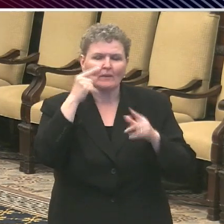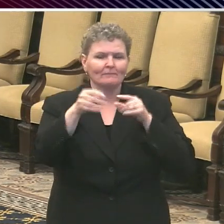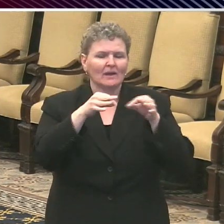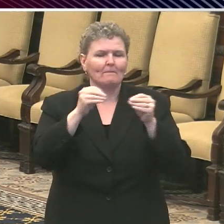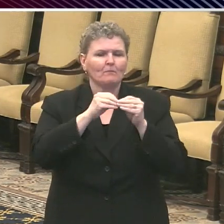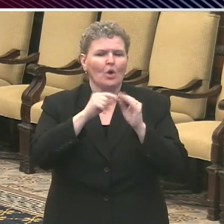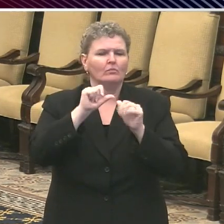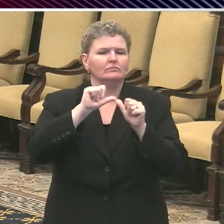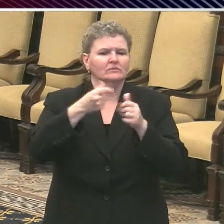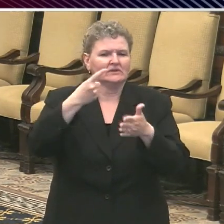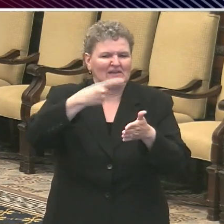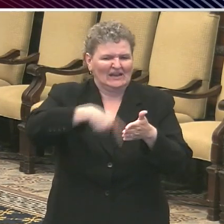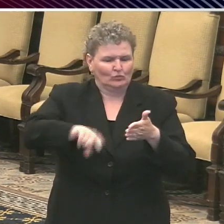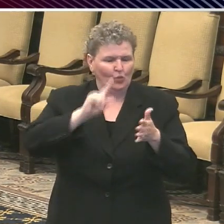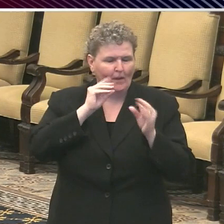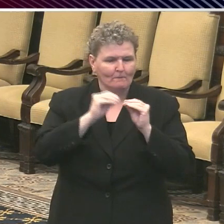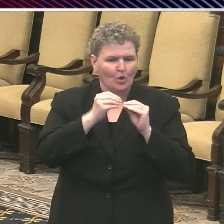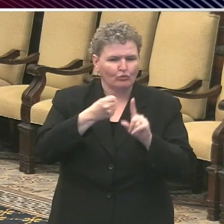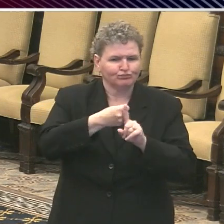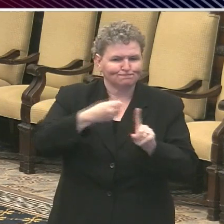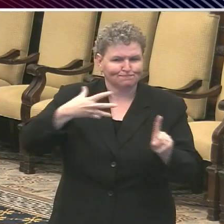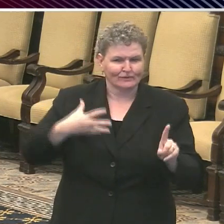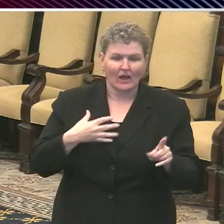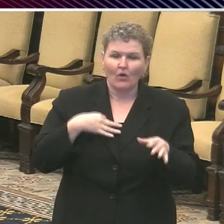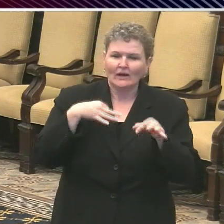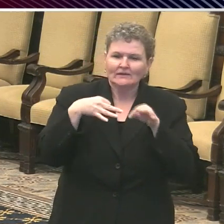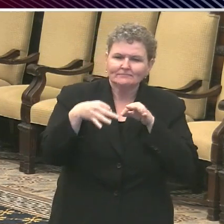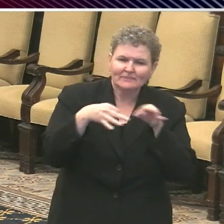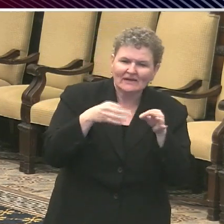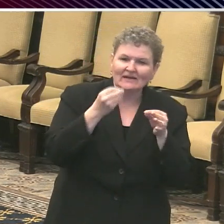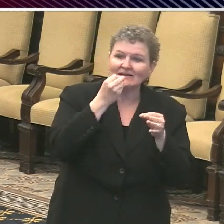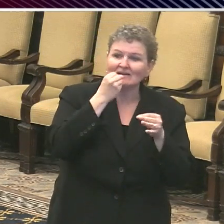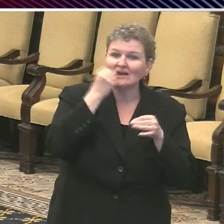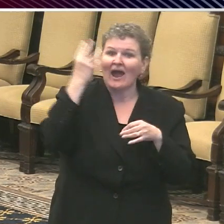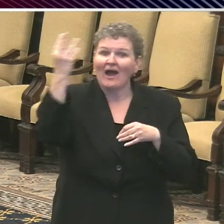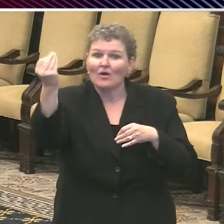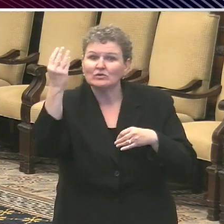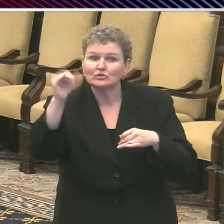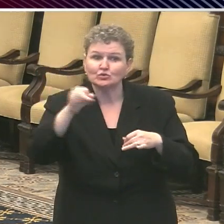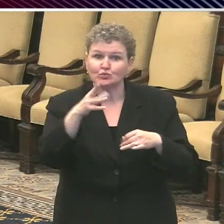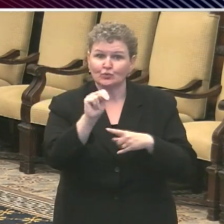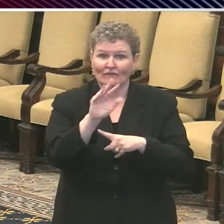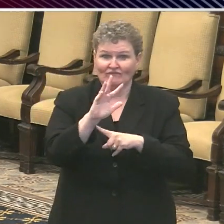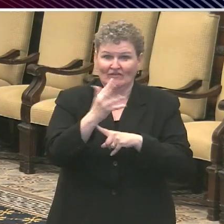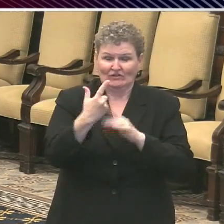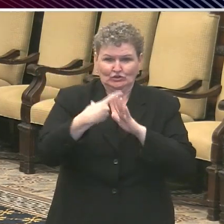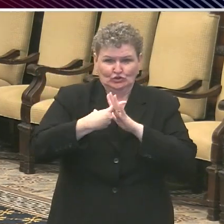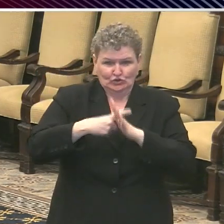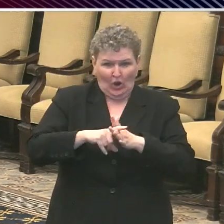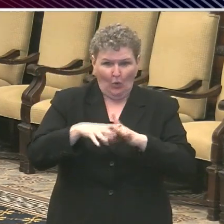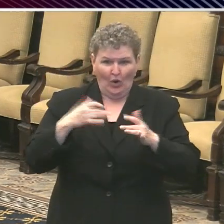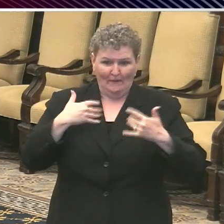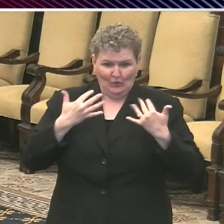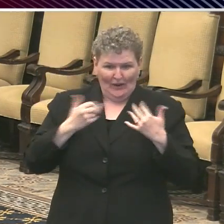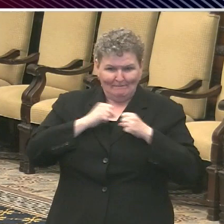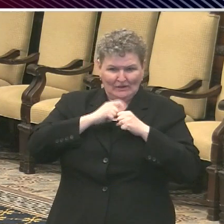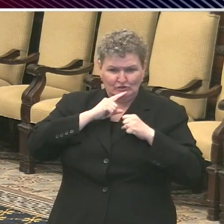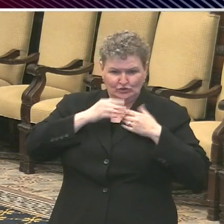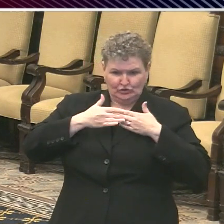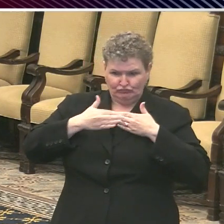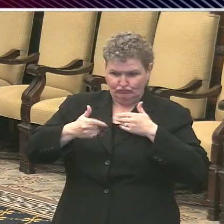meantime, no restaurant should be announcing plans to launch outdoor dining on June 5th. We need you to wait to ensure that our protocols can be